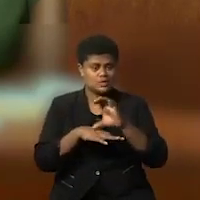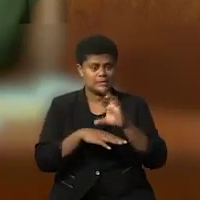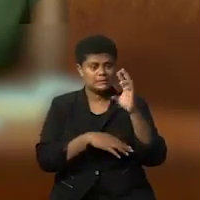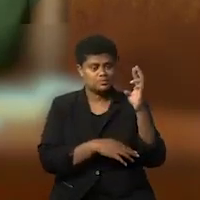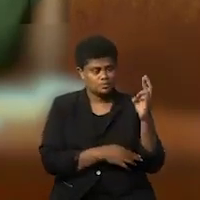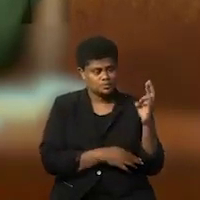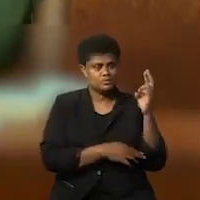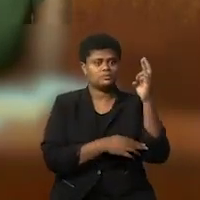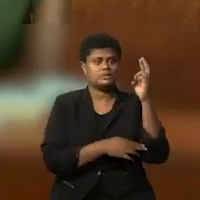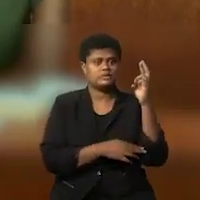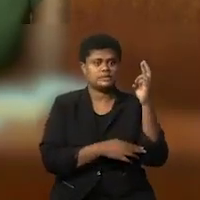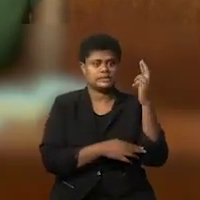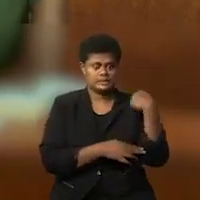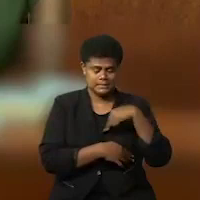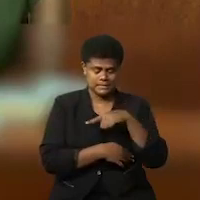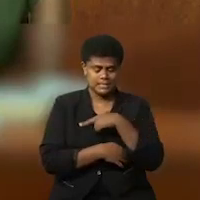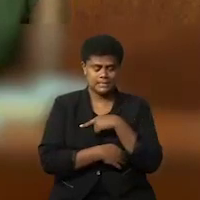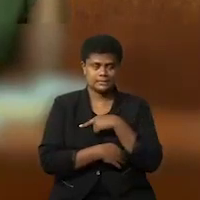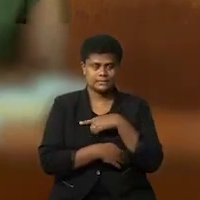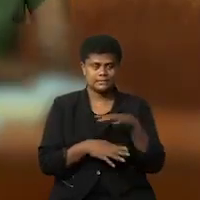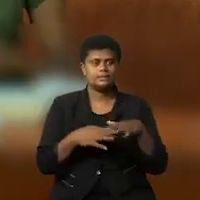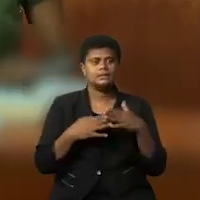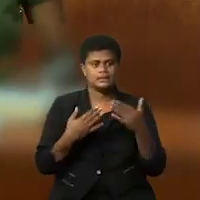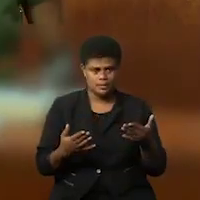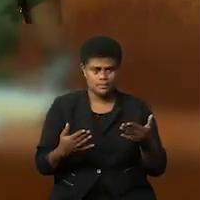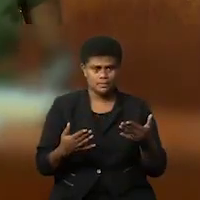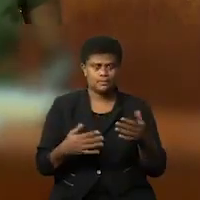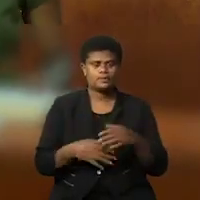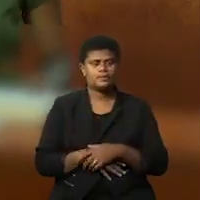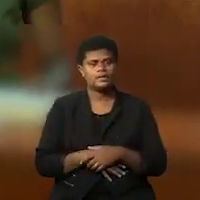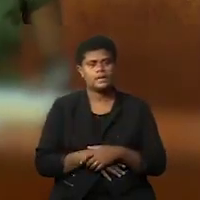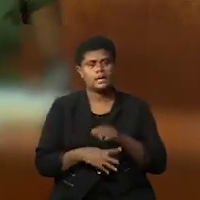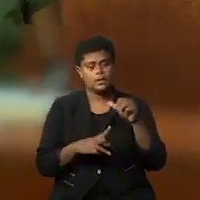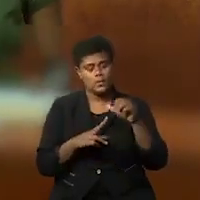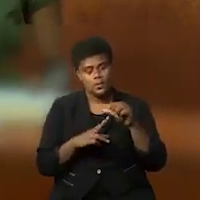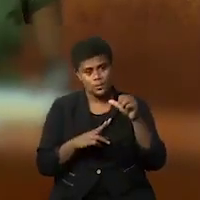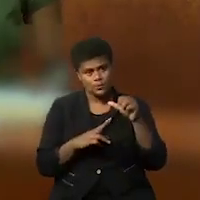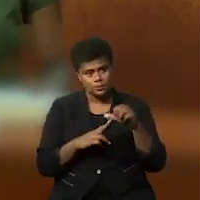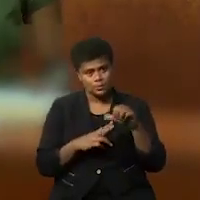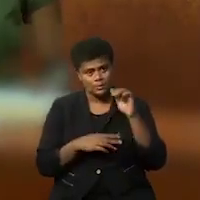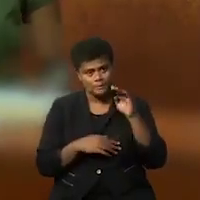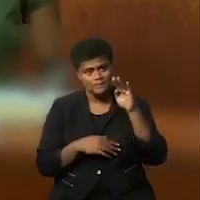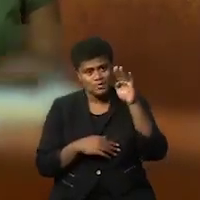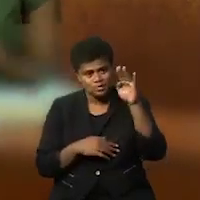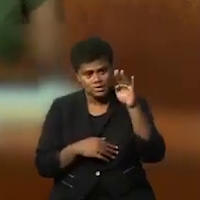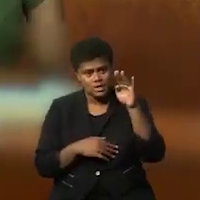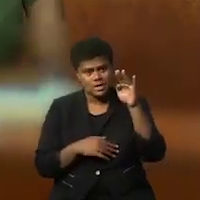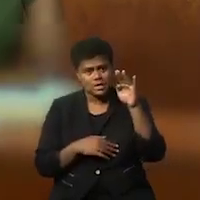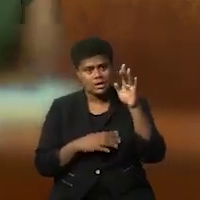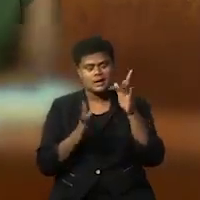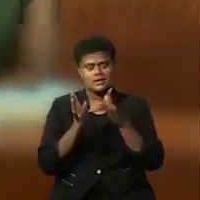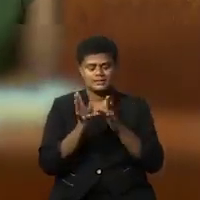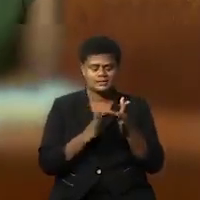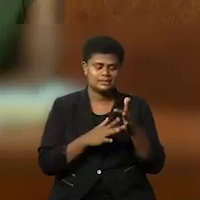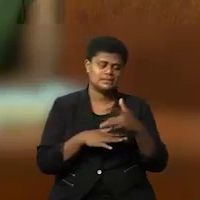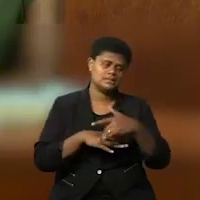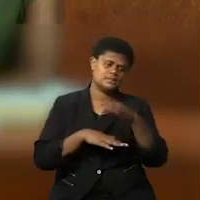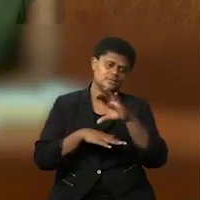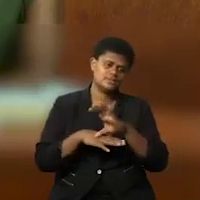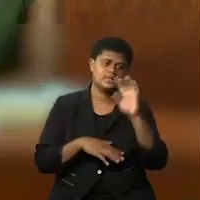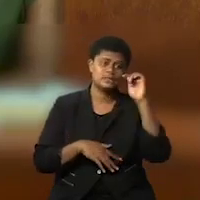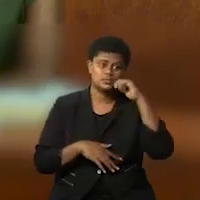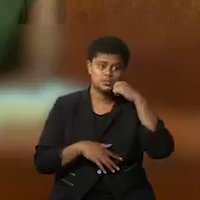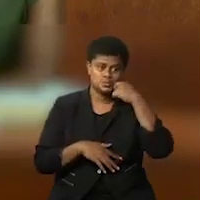us, and as well the one that is sitting on the judgment. And for me, it affirms